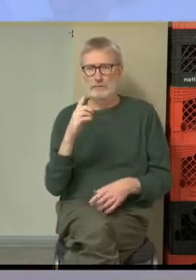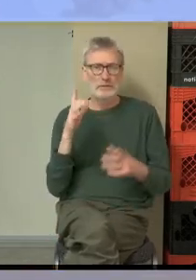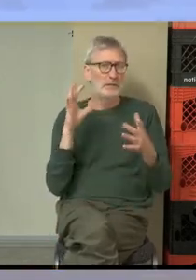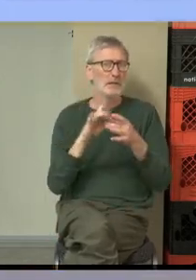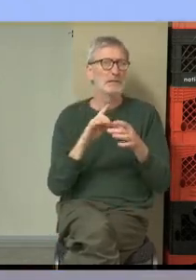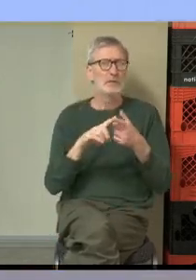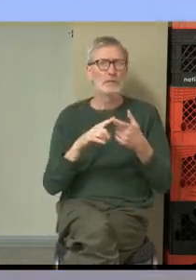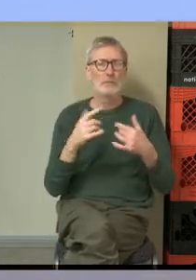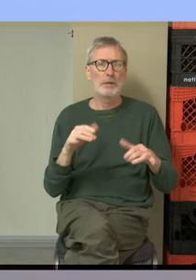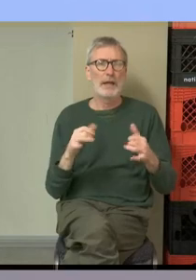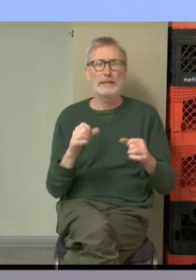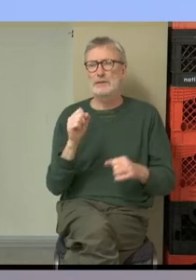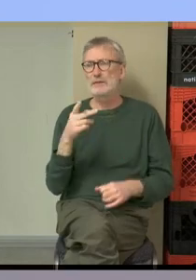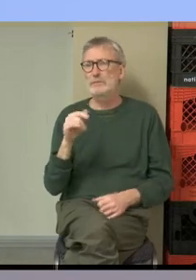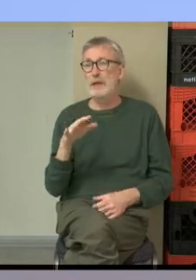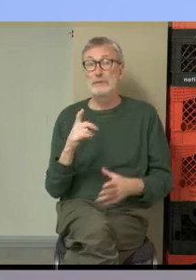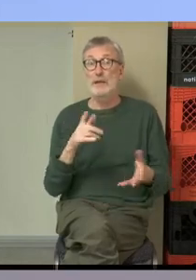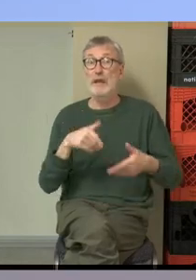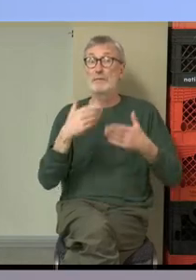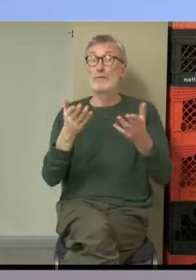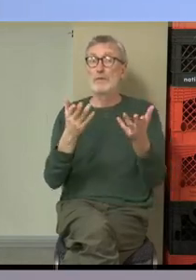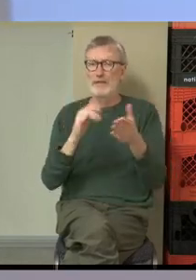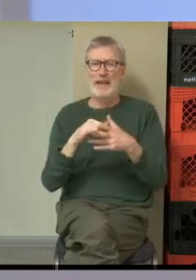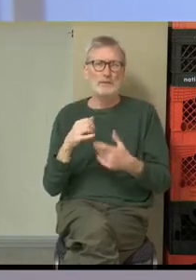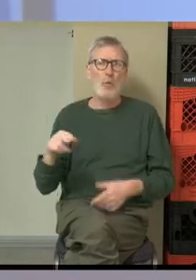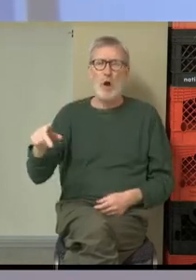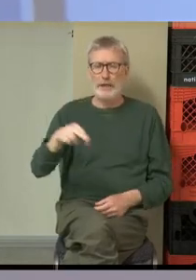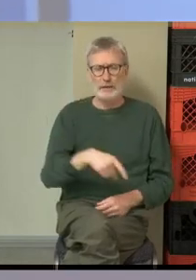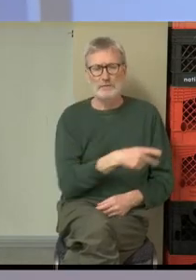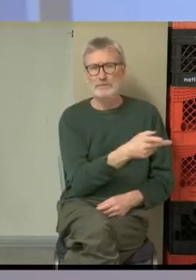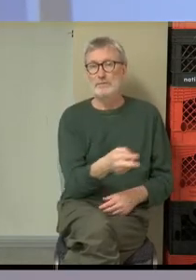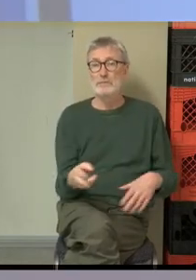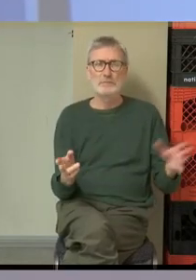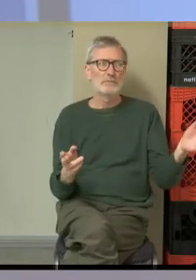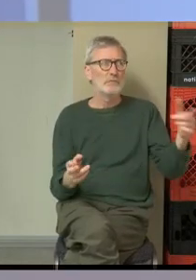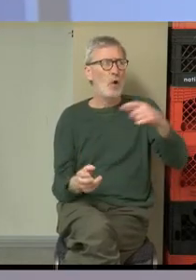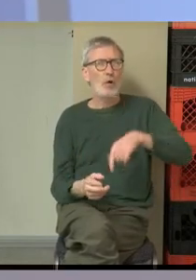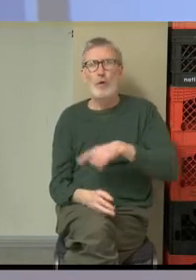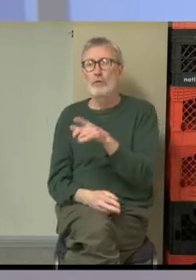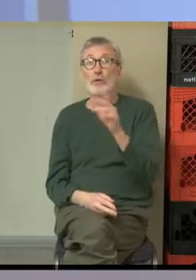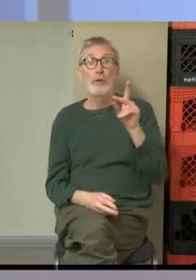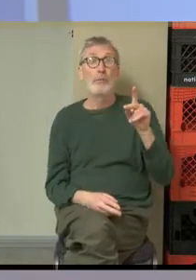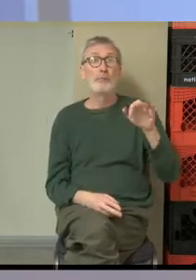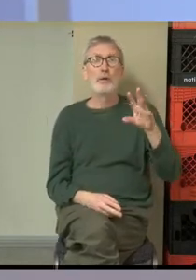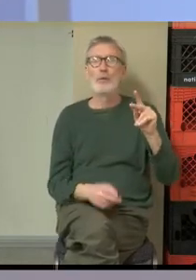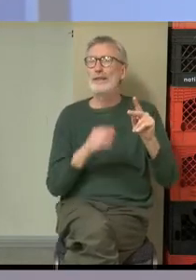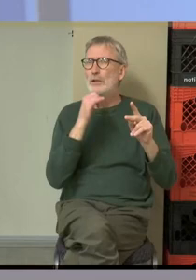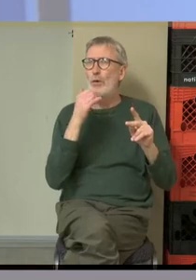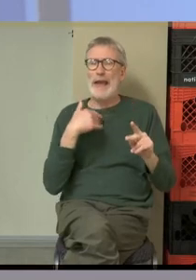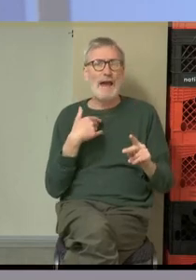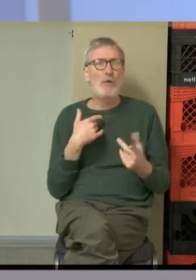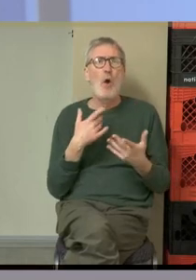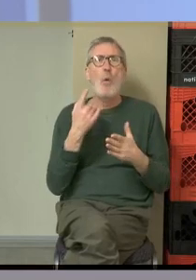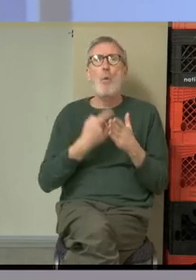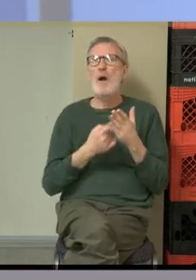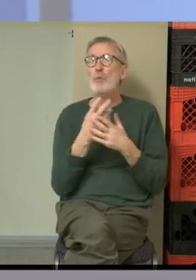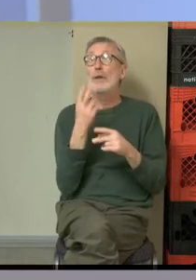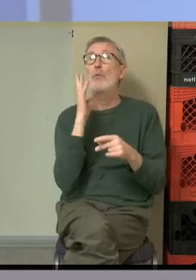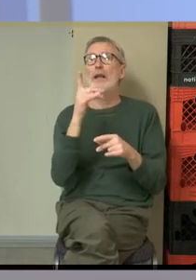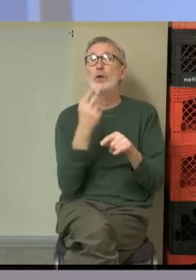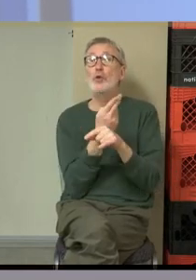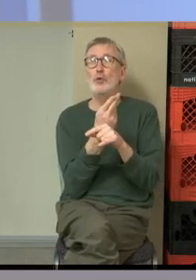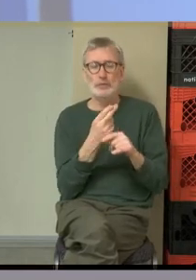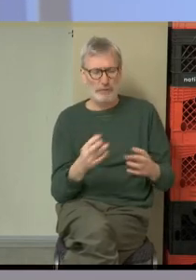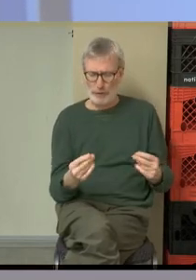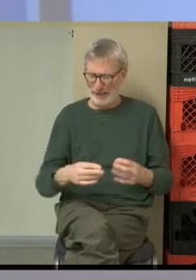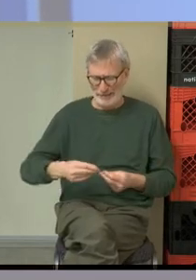spaces. Is what's proposed to be the walking paths throughout the park. We don't have materials selected for that yet because we're